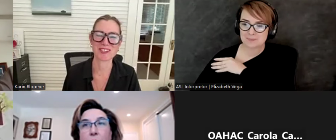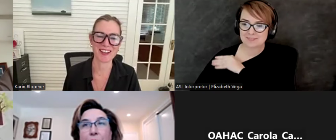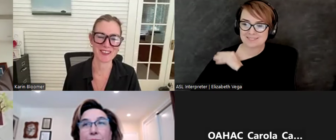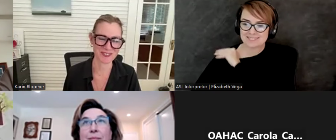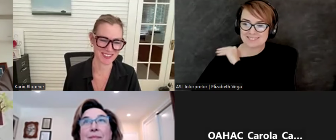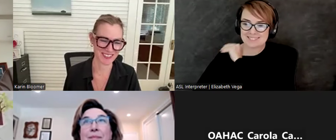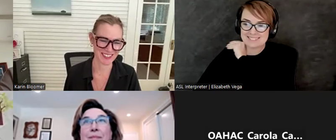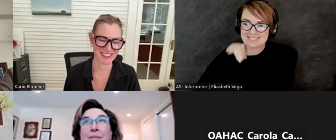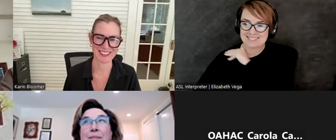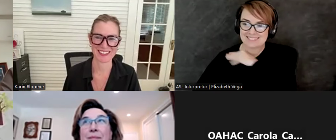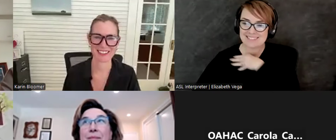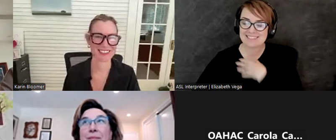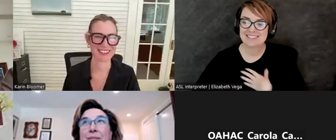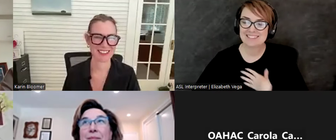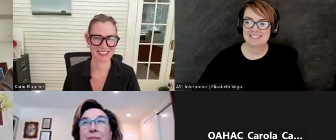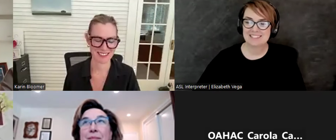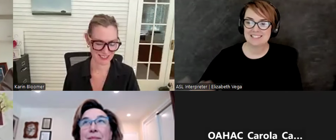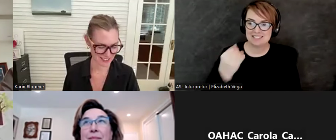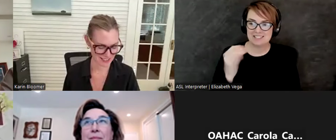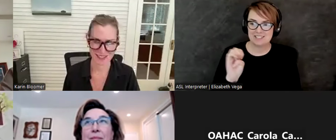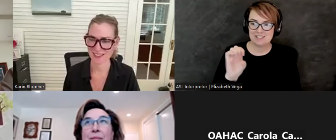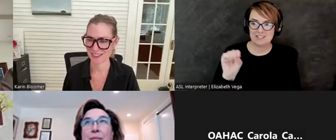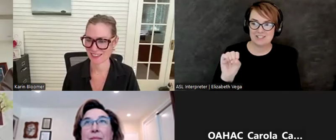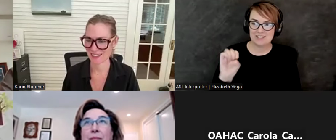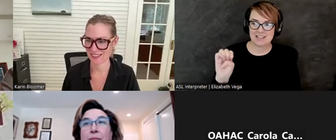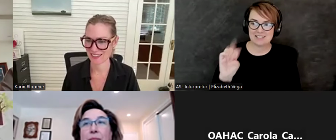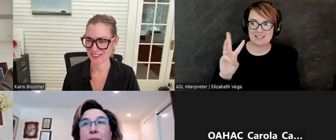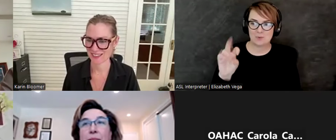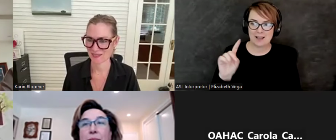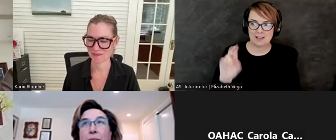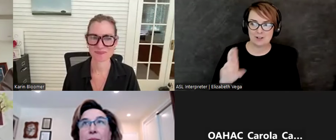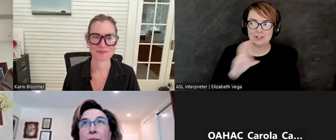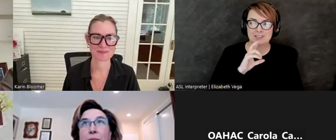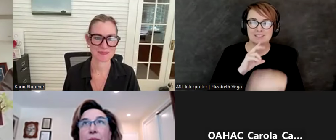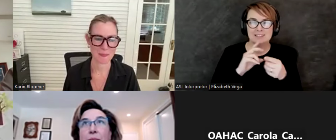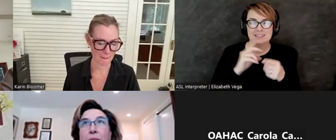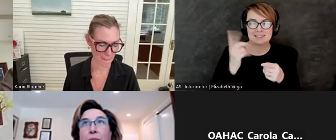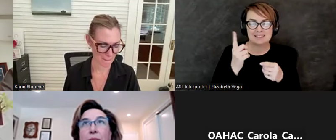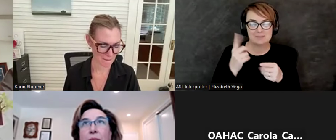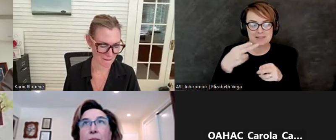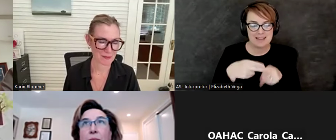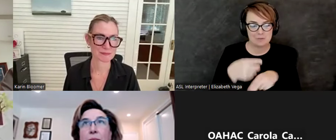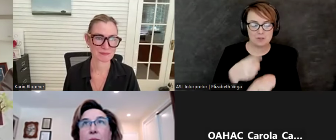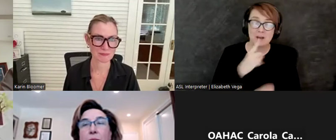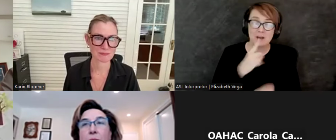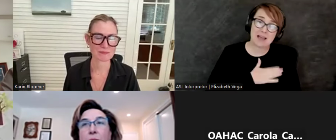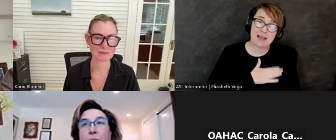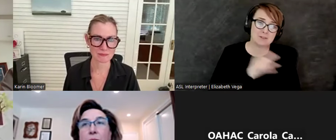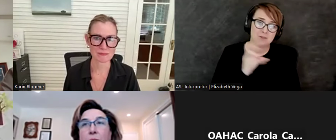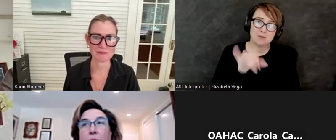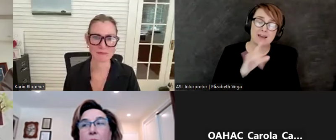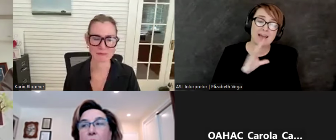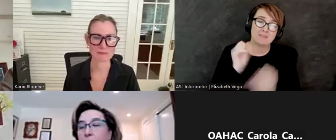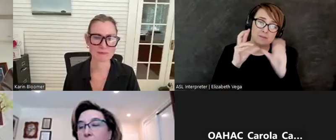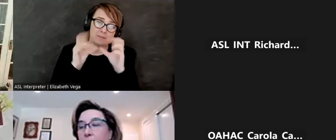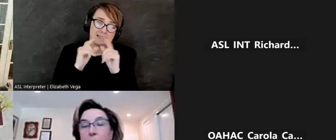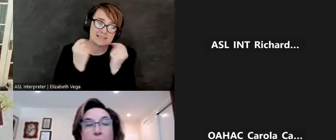speak for yourself? I'm more than happy to participate in any way possible. I have a really amazing team supporting my